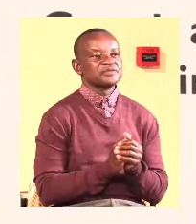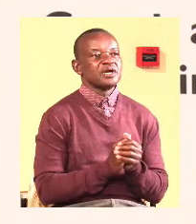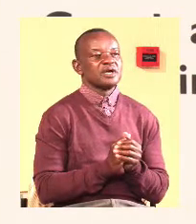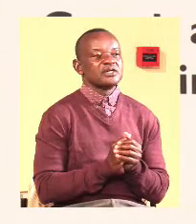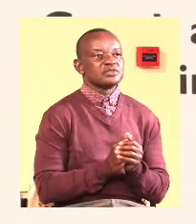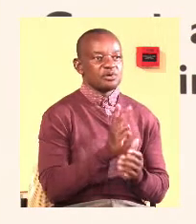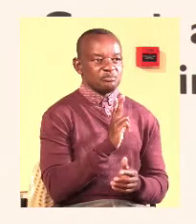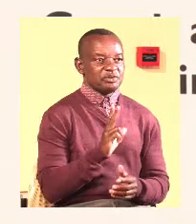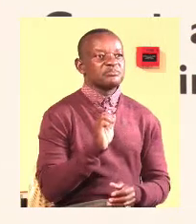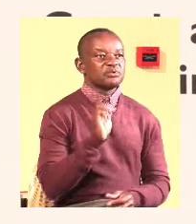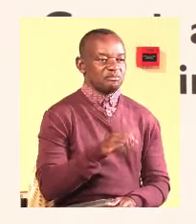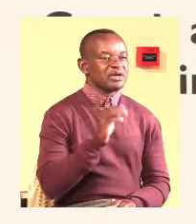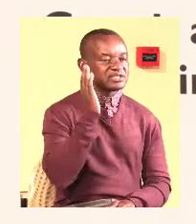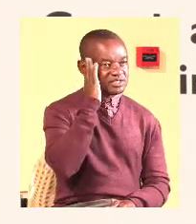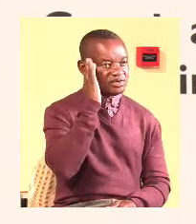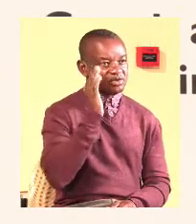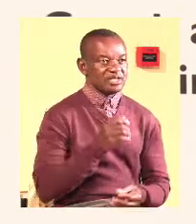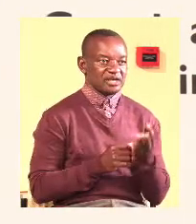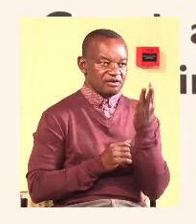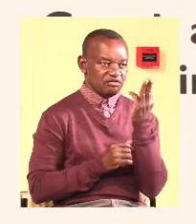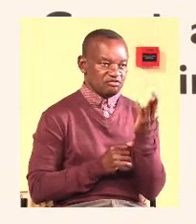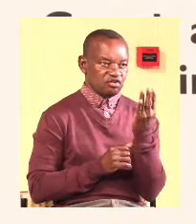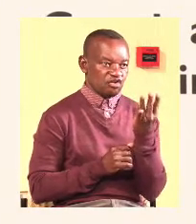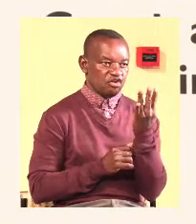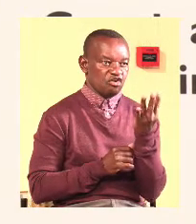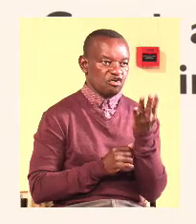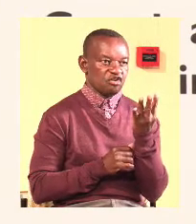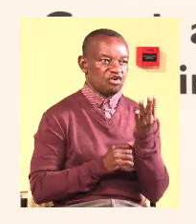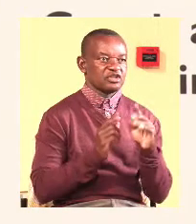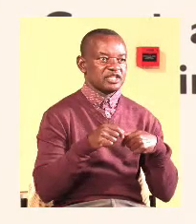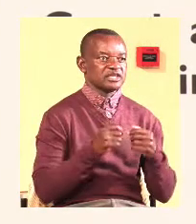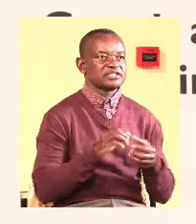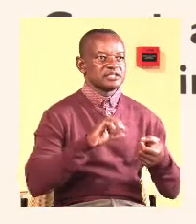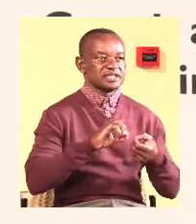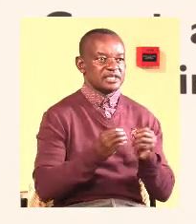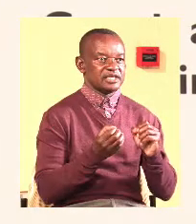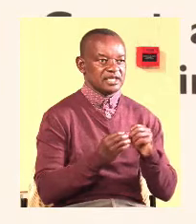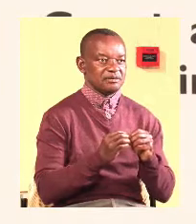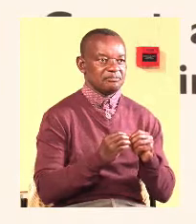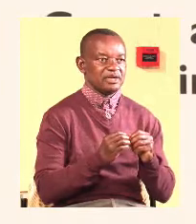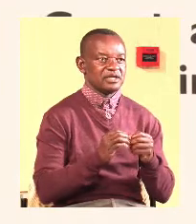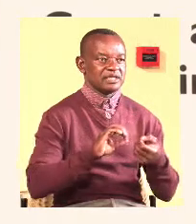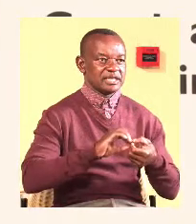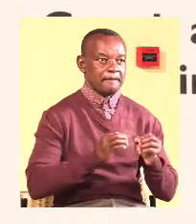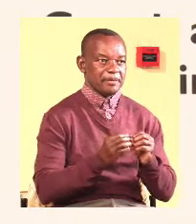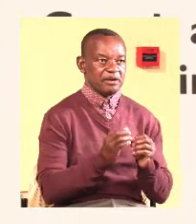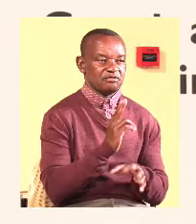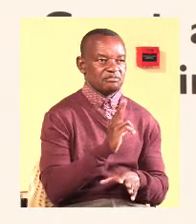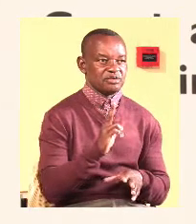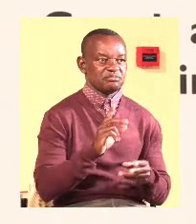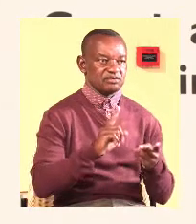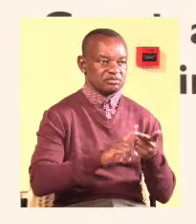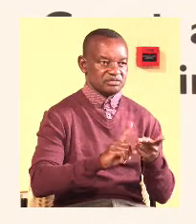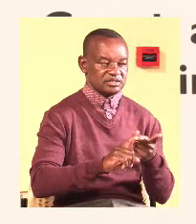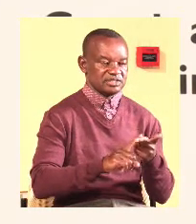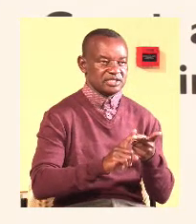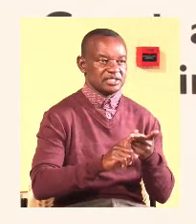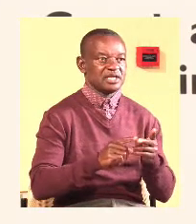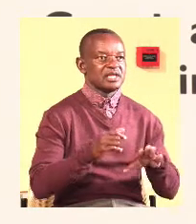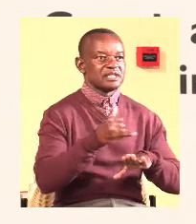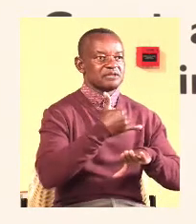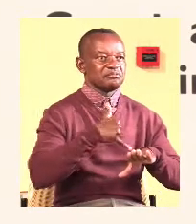be strictly observed. The number of persons and also the place at which the exercise is supposed to take